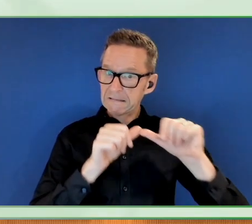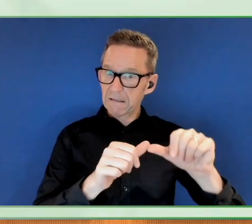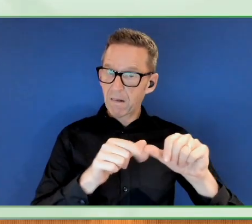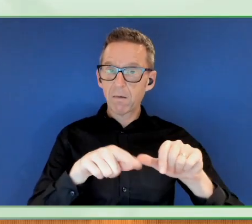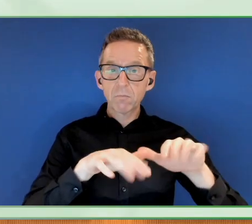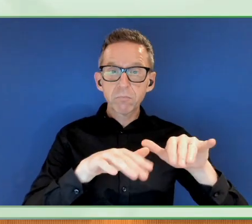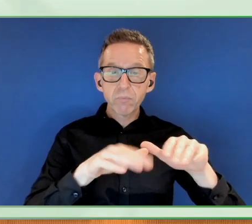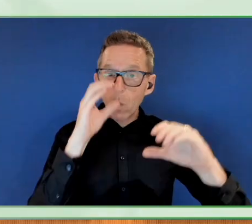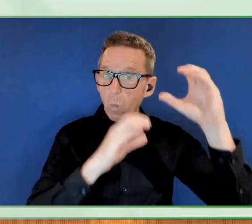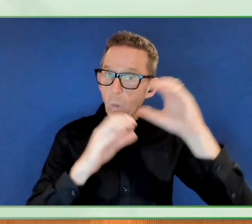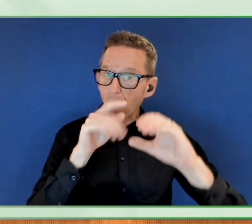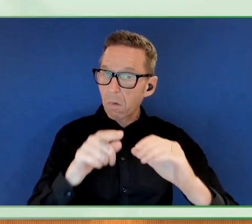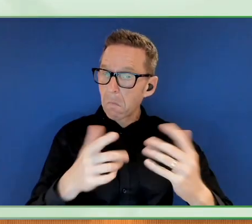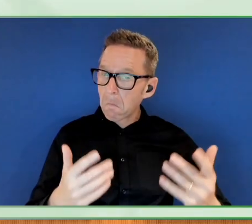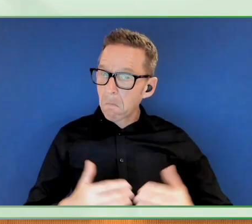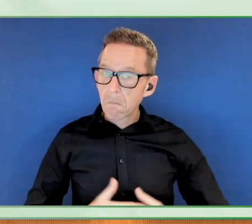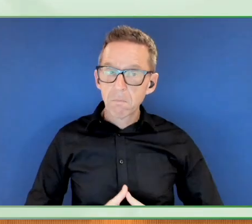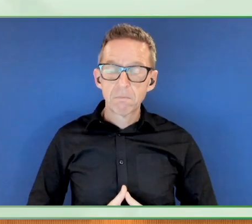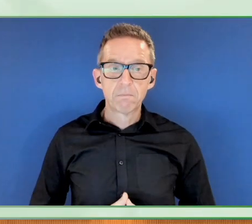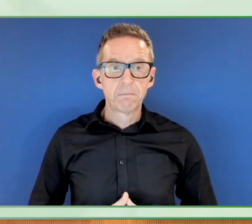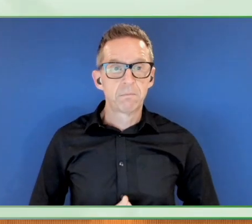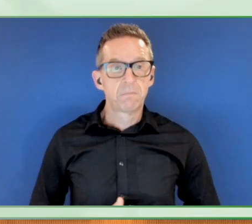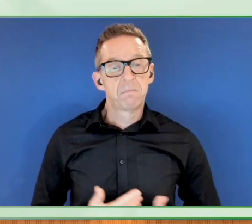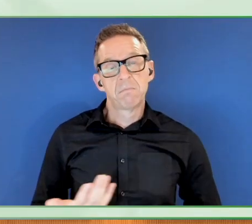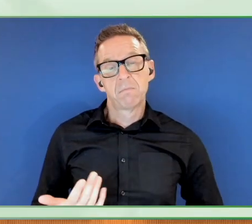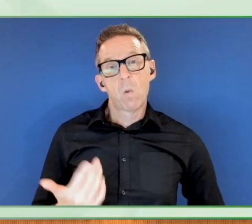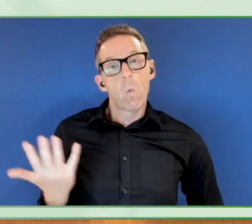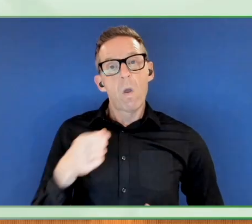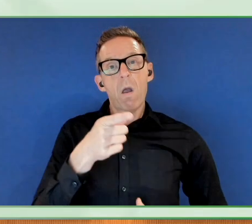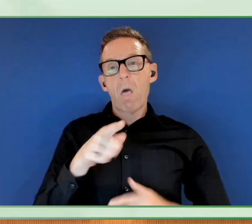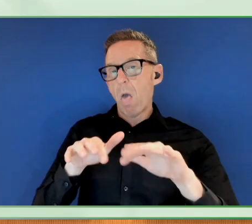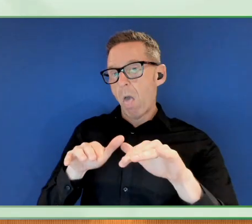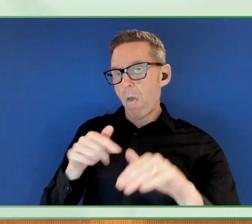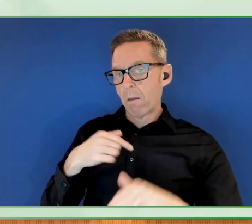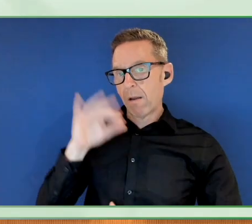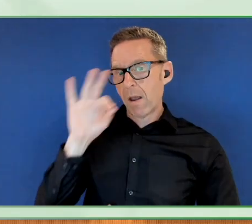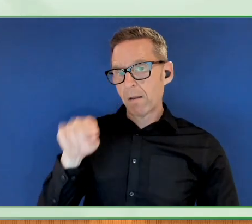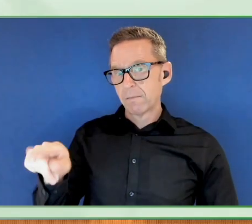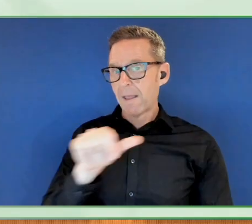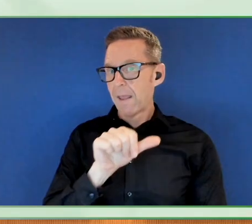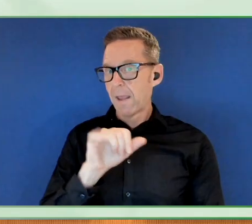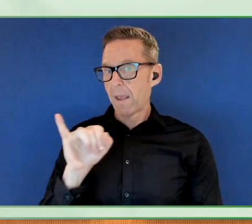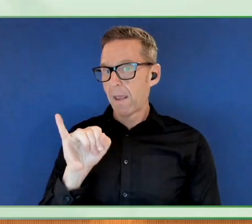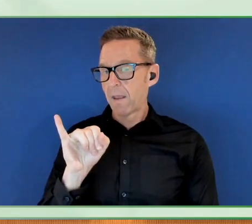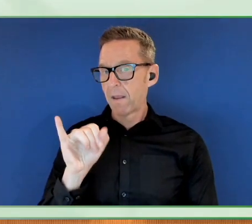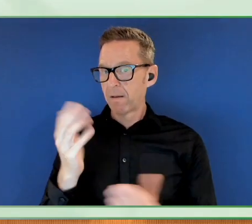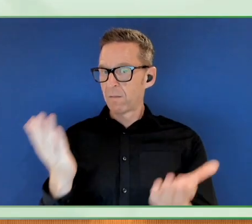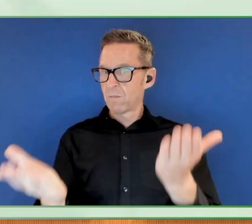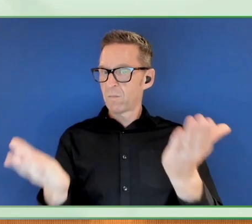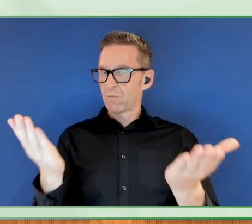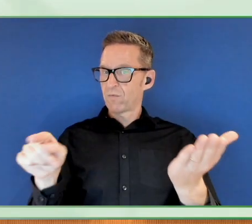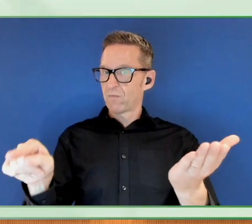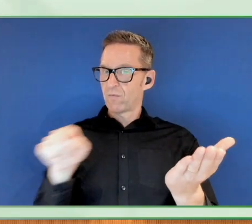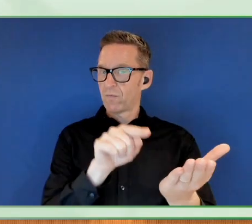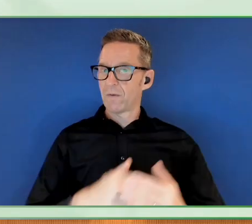or are you already asking AI? And the second question is, have